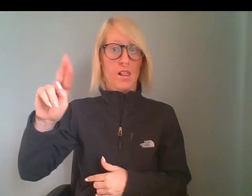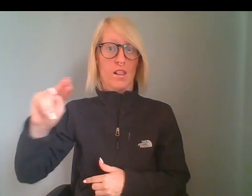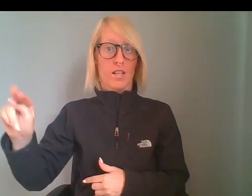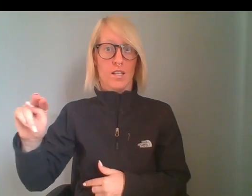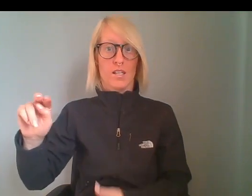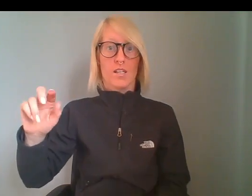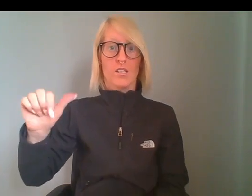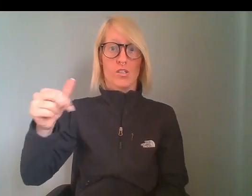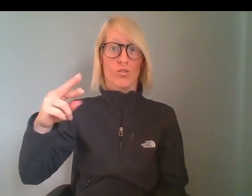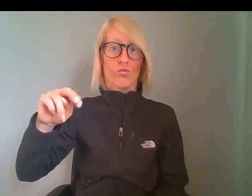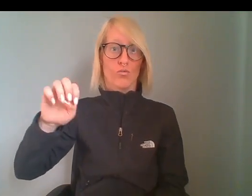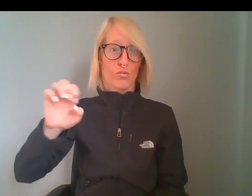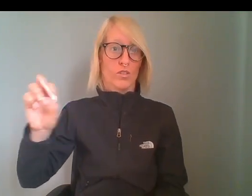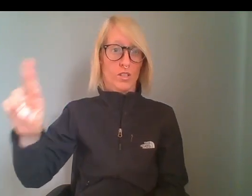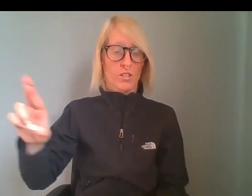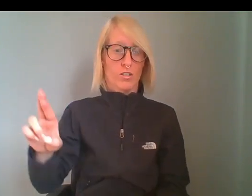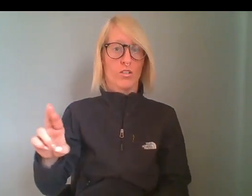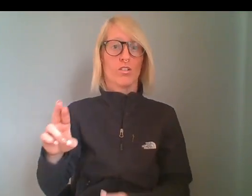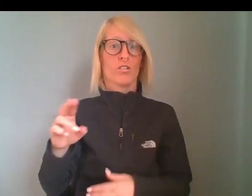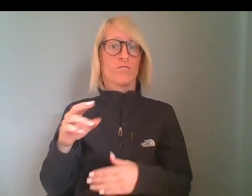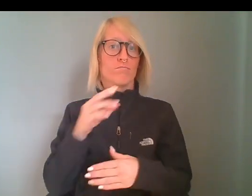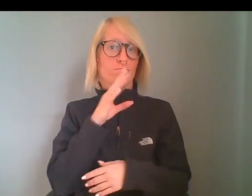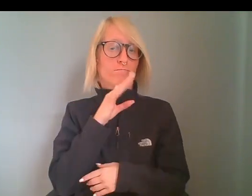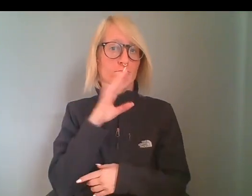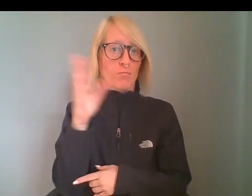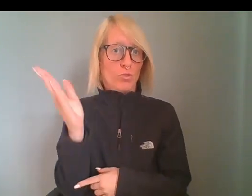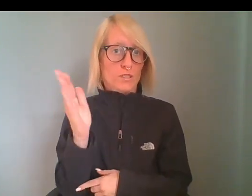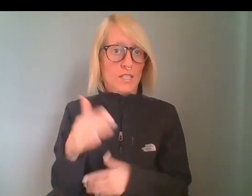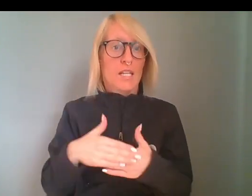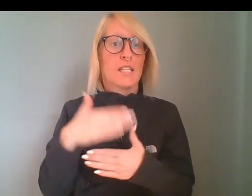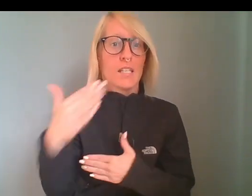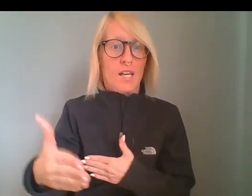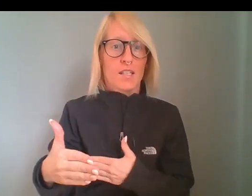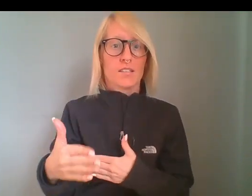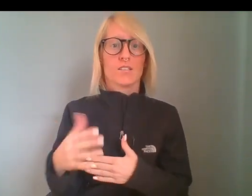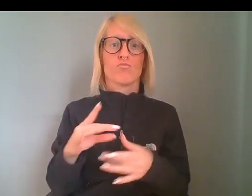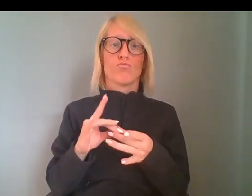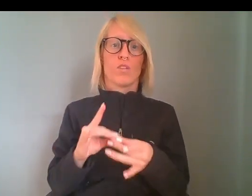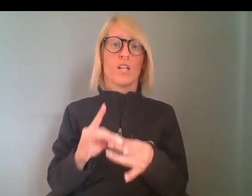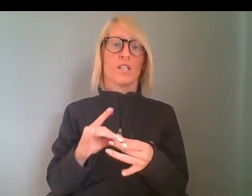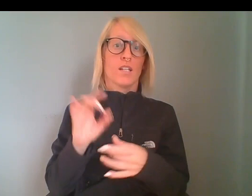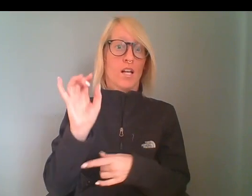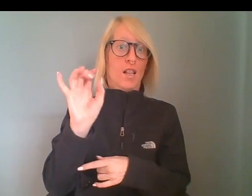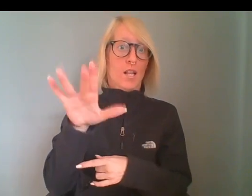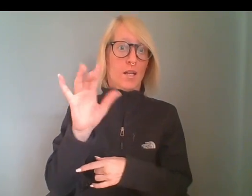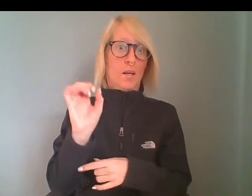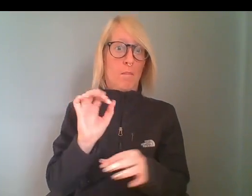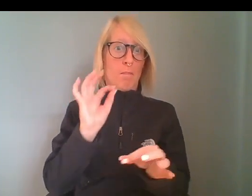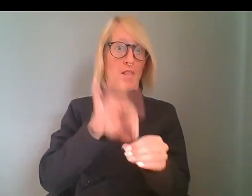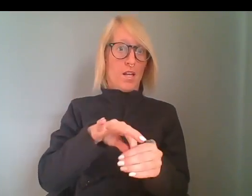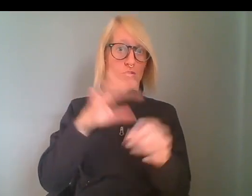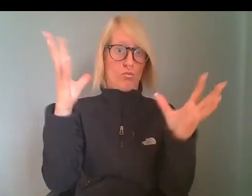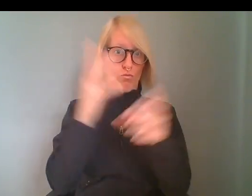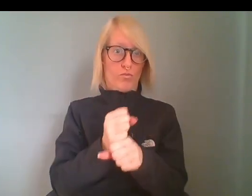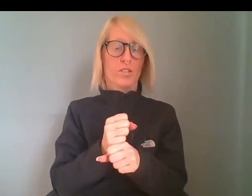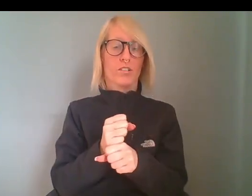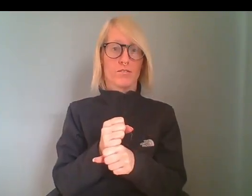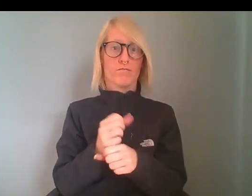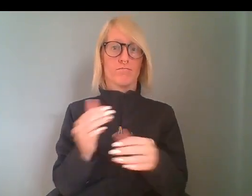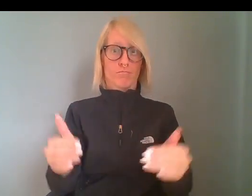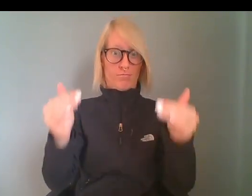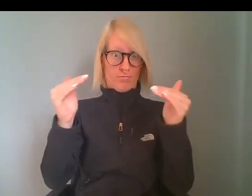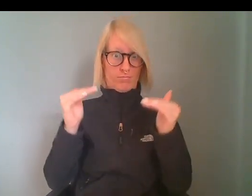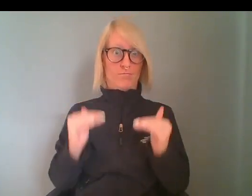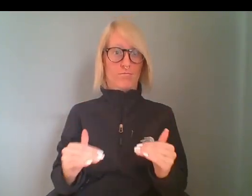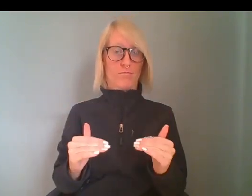you'll definitely be interested in hearing, especially after you hear how these tools work. And then the important part, we're going to get something to eat. And